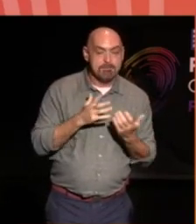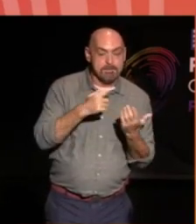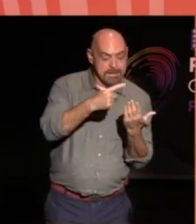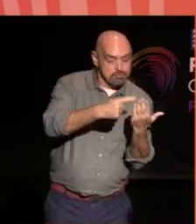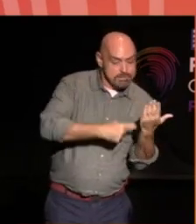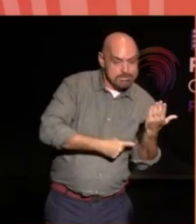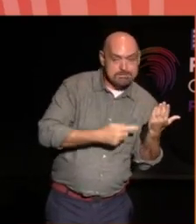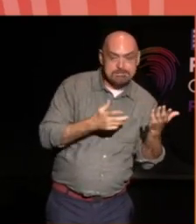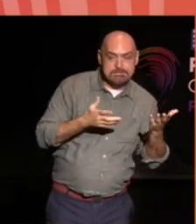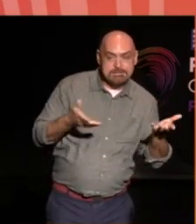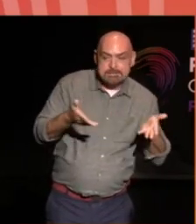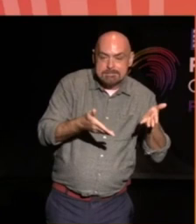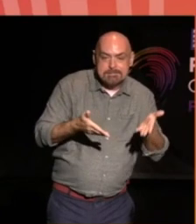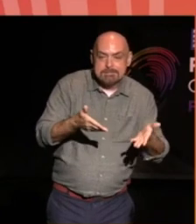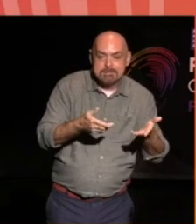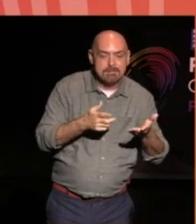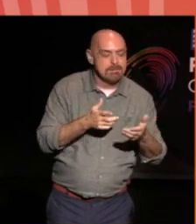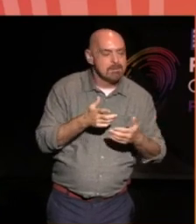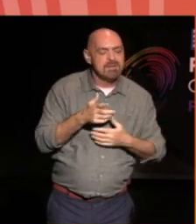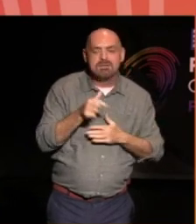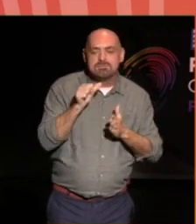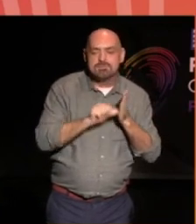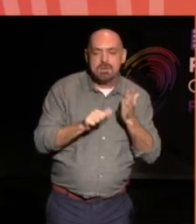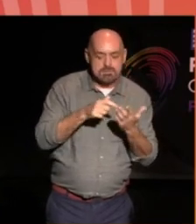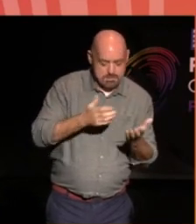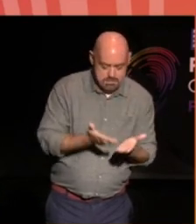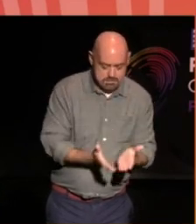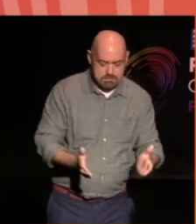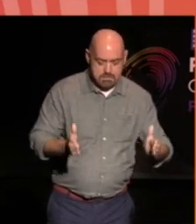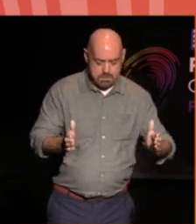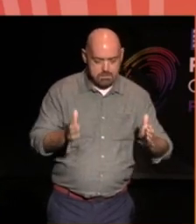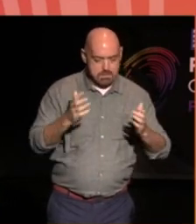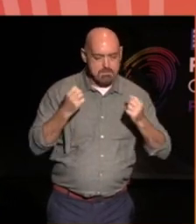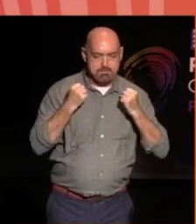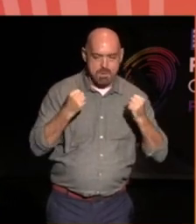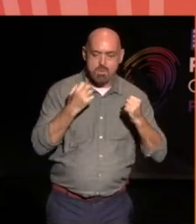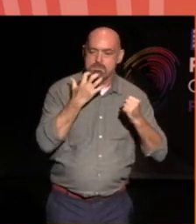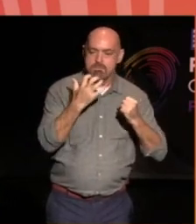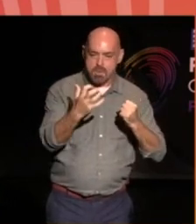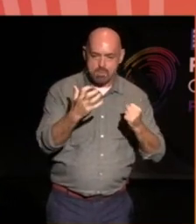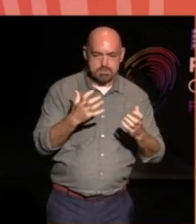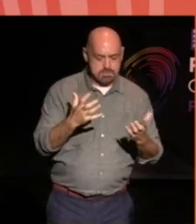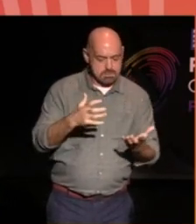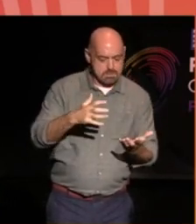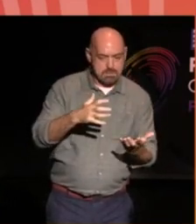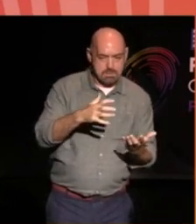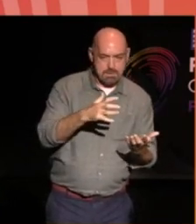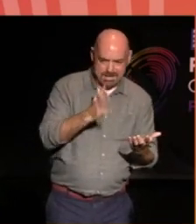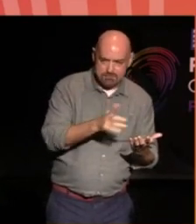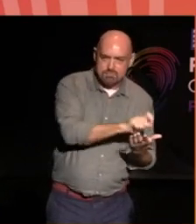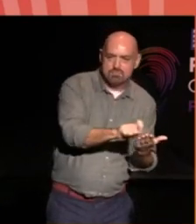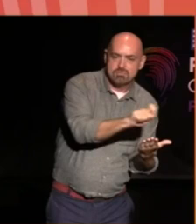Ingredients. It starts with a bold notion that it should be written down.